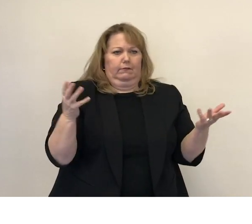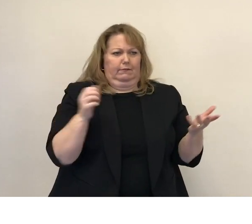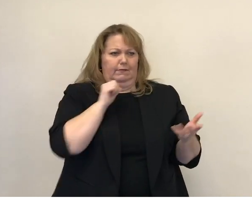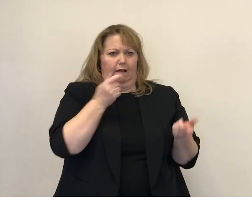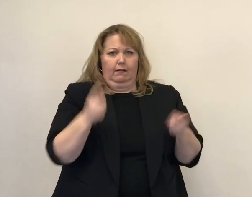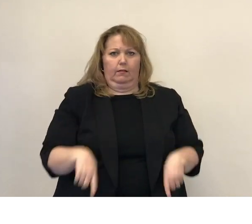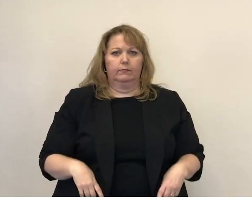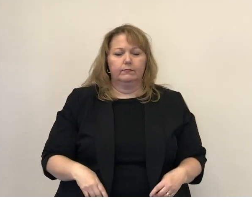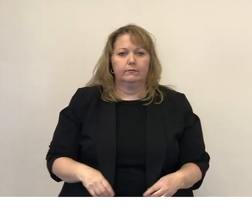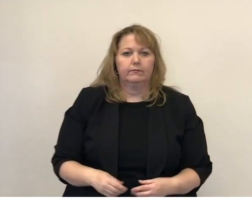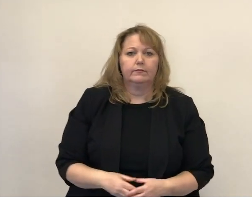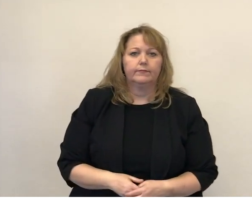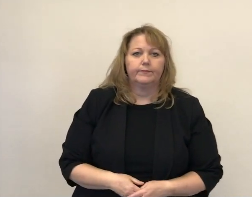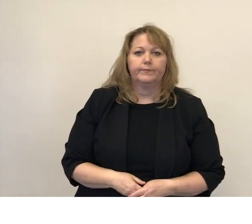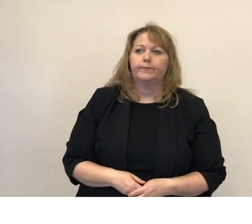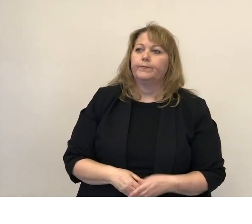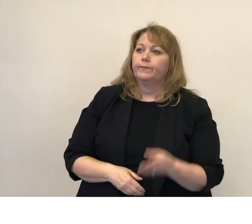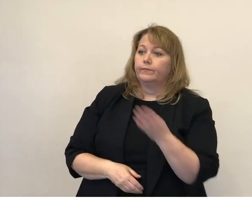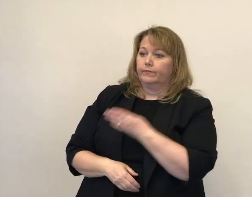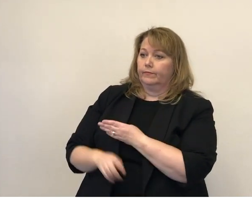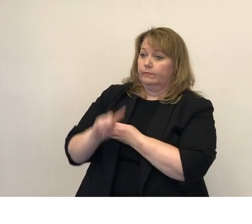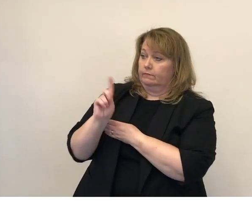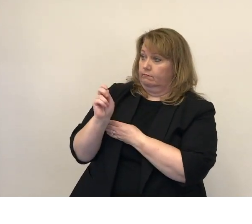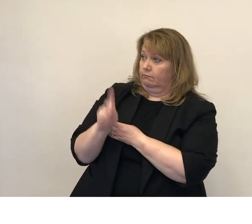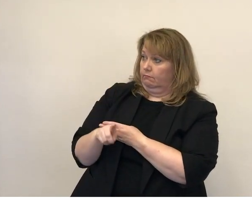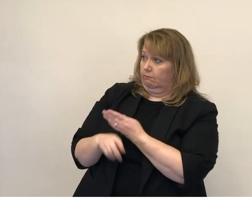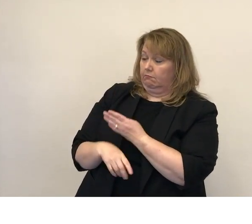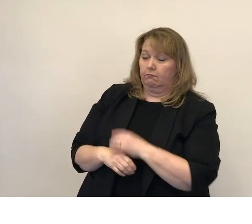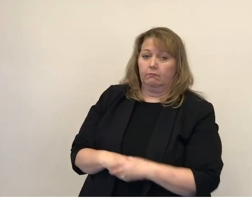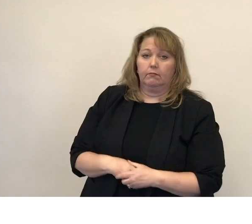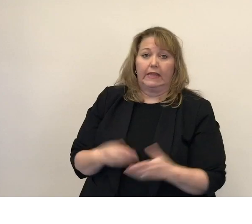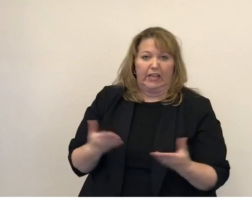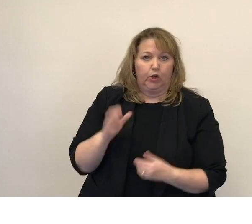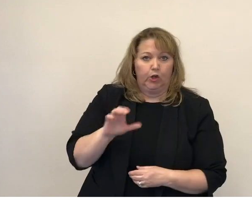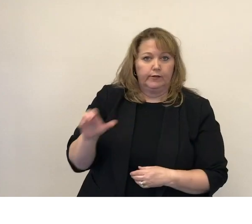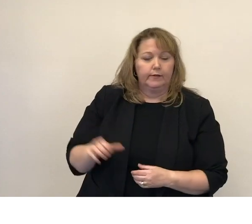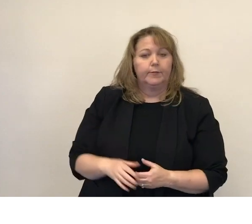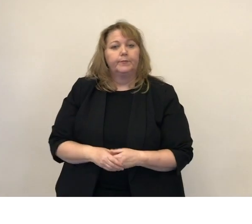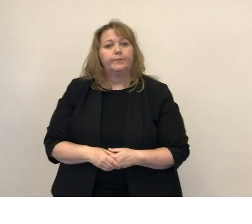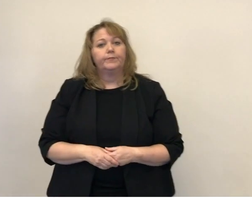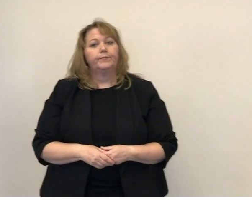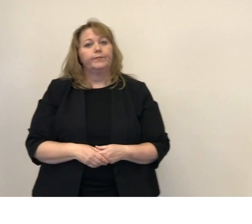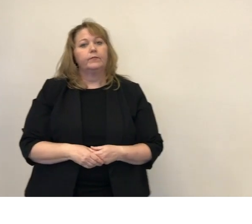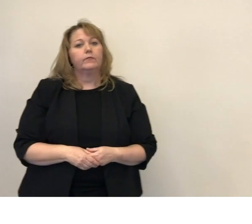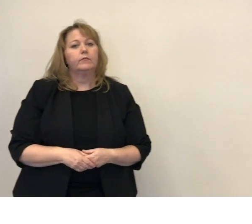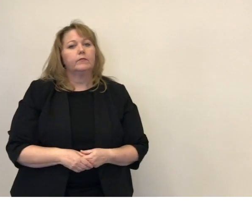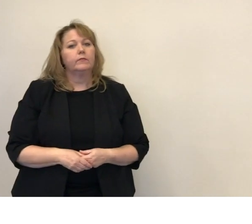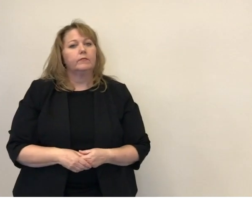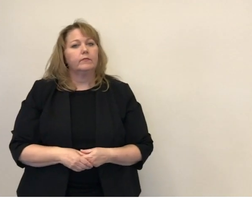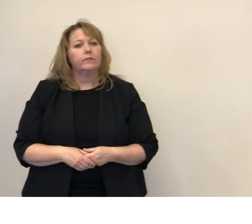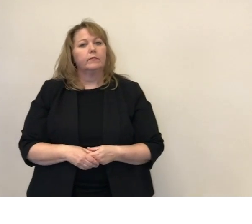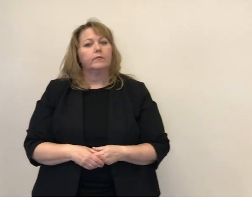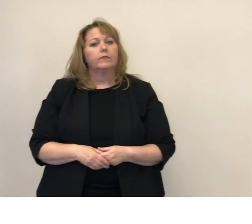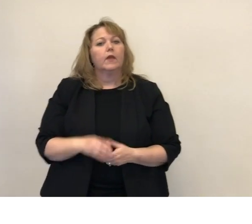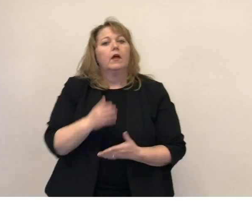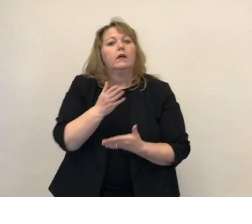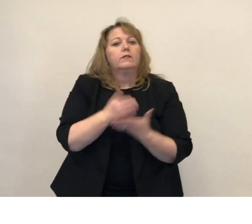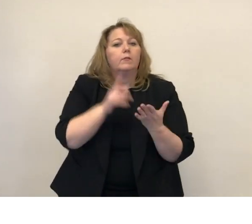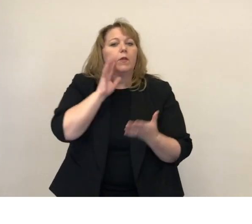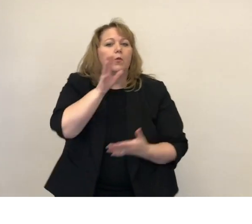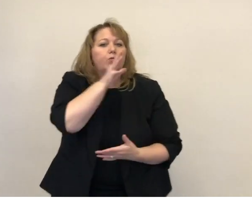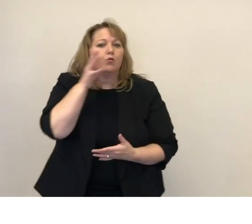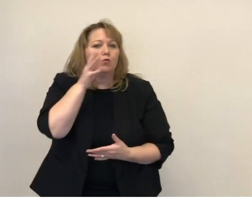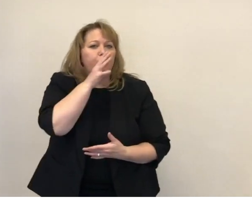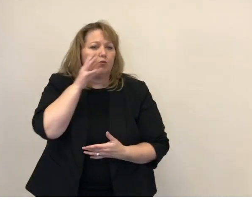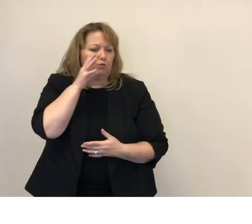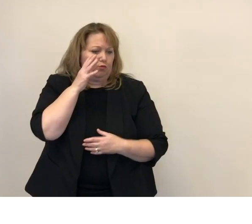you, James. Sure. We're going to go to a question in the room now. Thank you. Governor, some of the rural counties, specifically White Pine County, have said